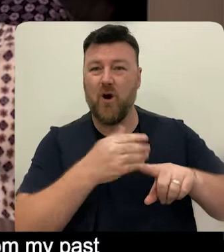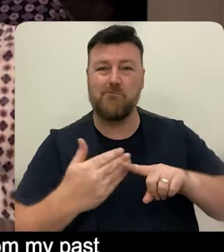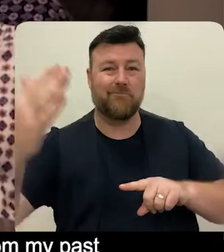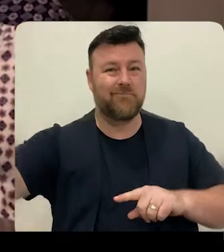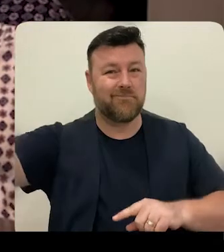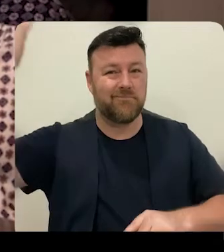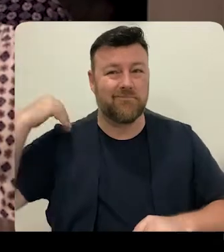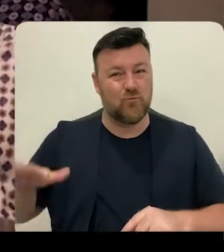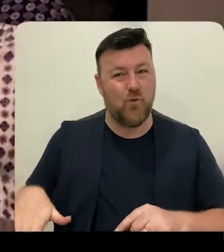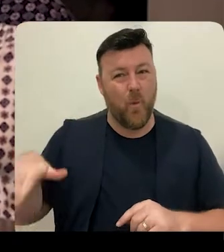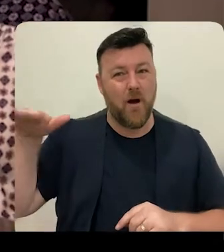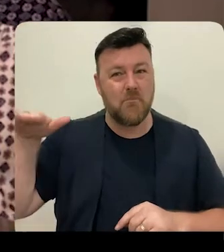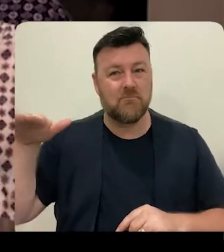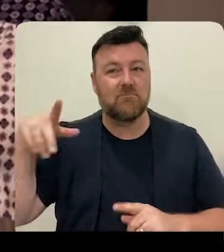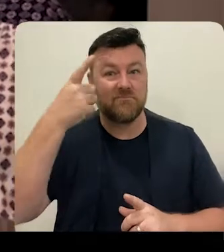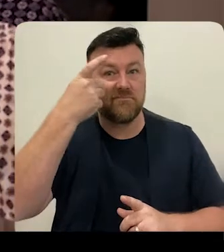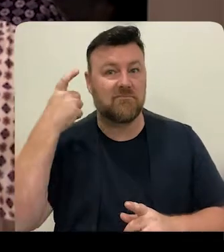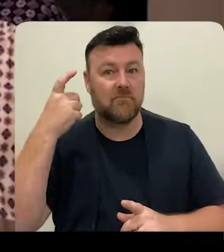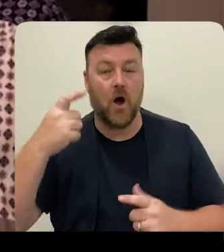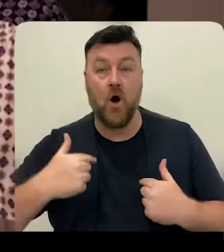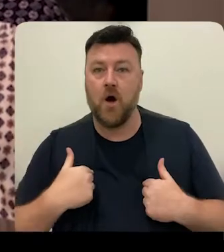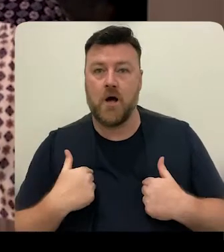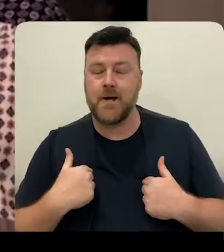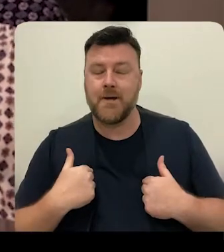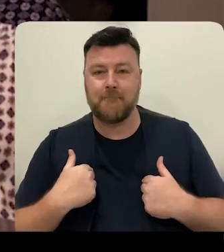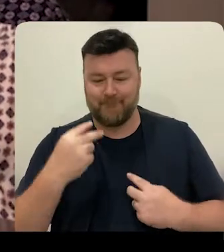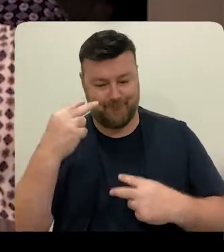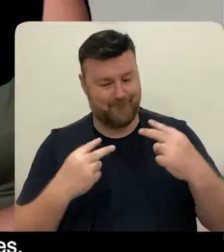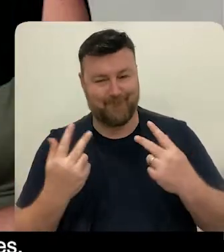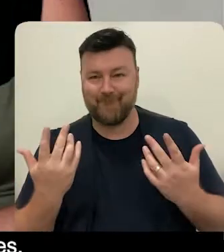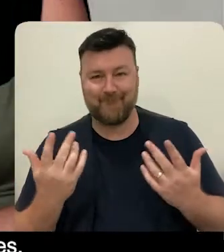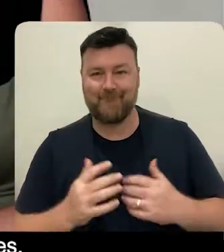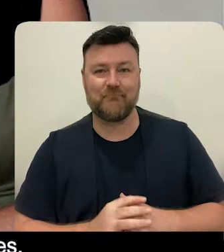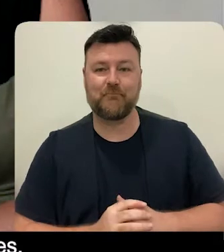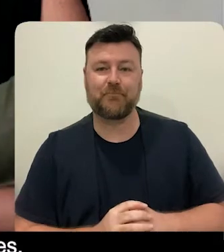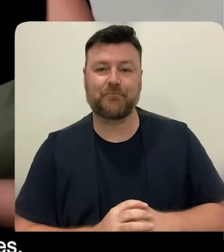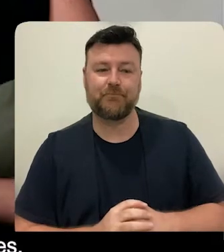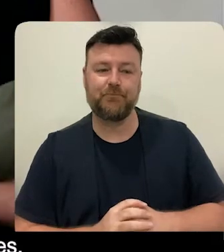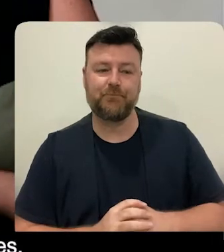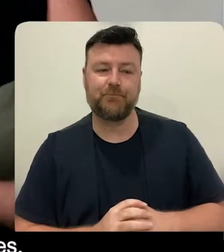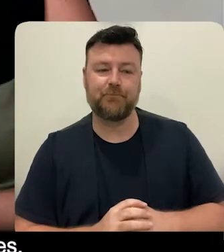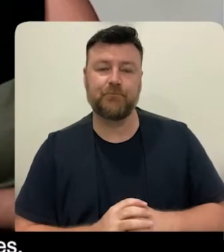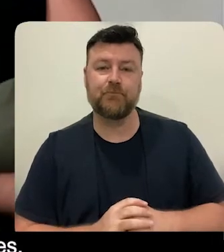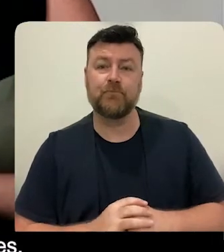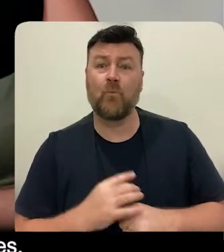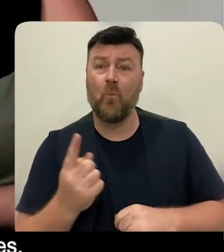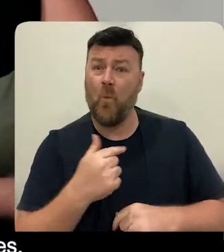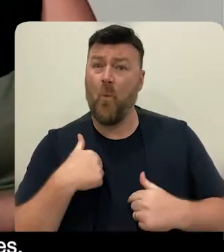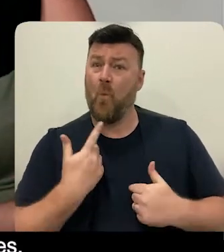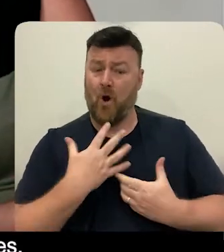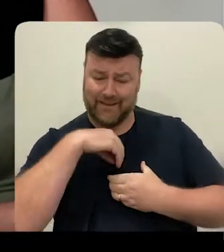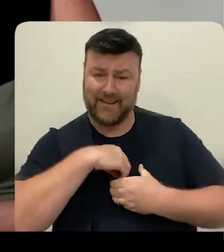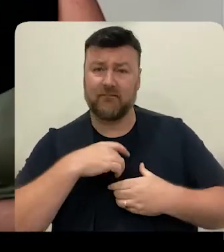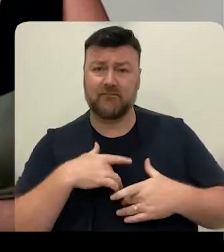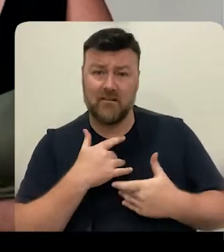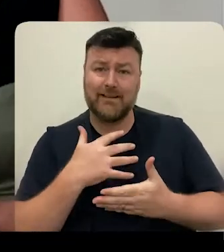in time from my past. And that, I wasn't aware of that. We all want to feel safe and good in our